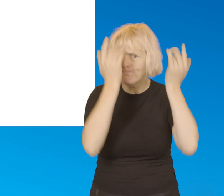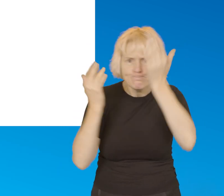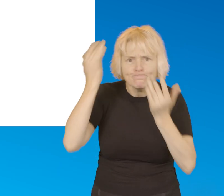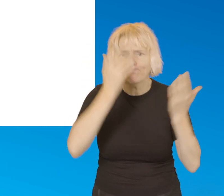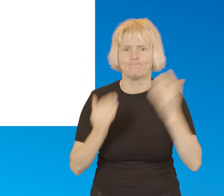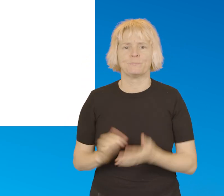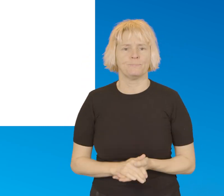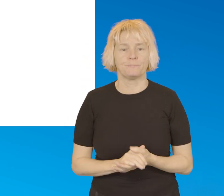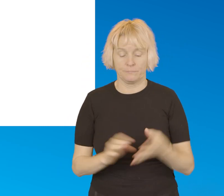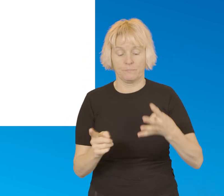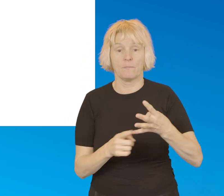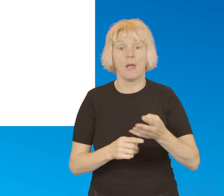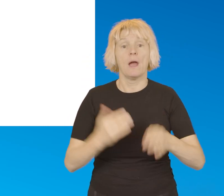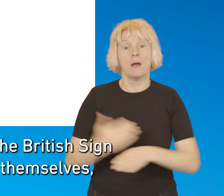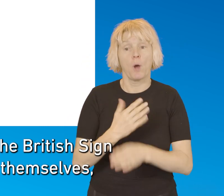messages,